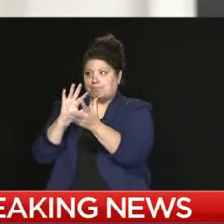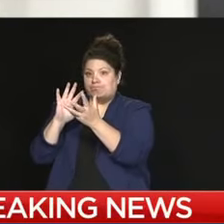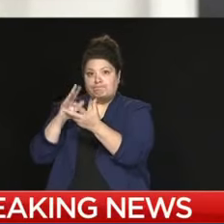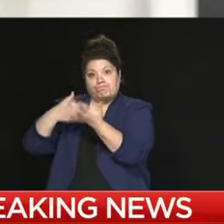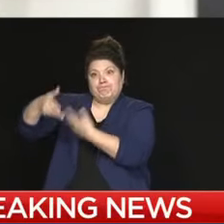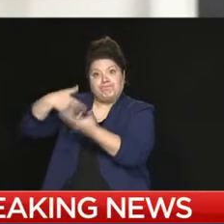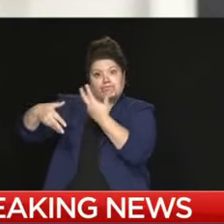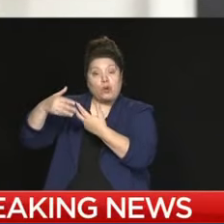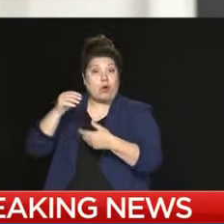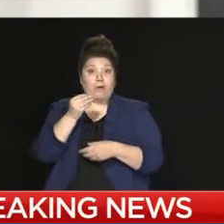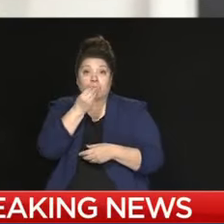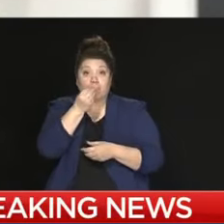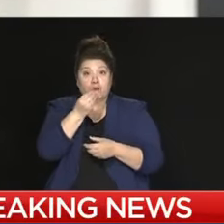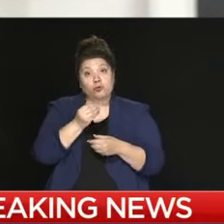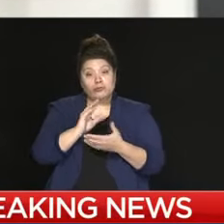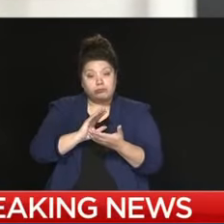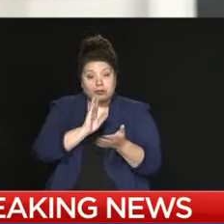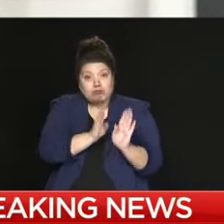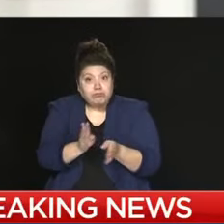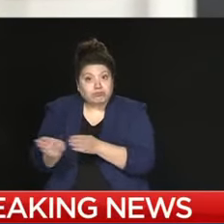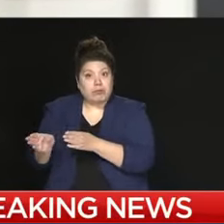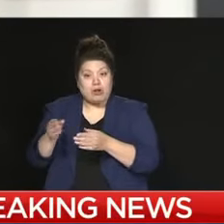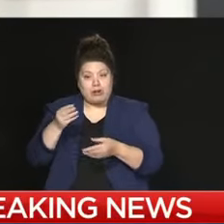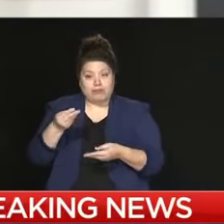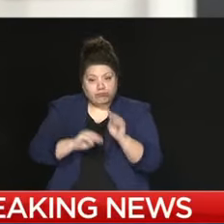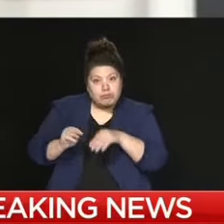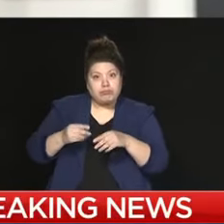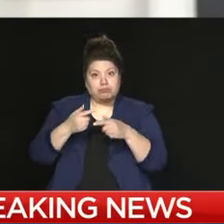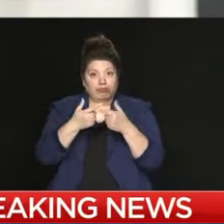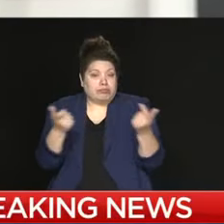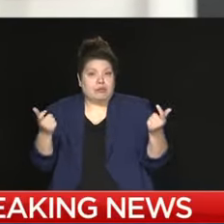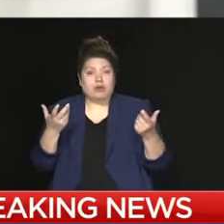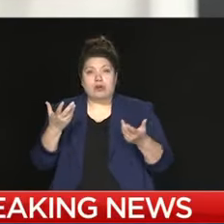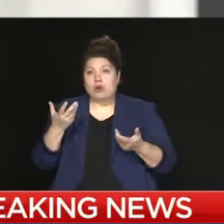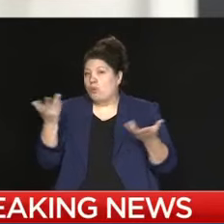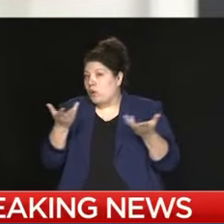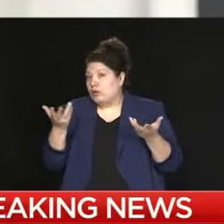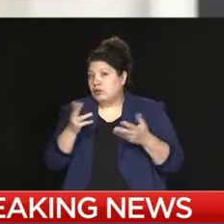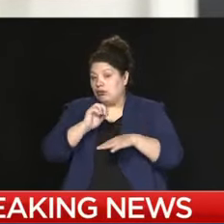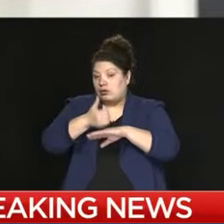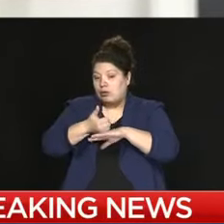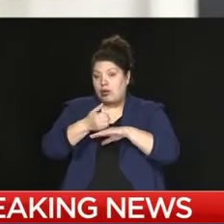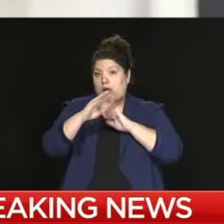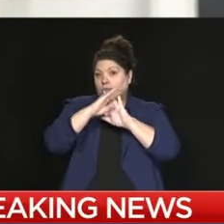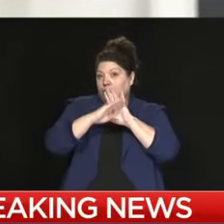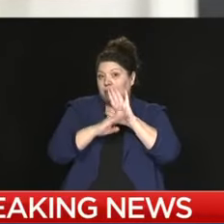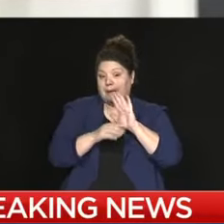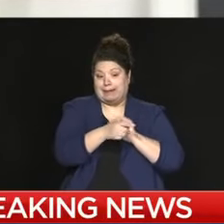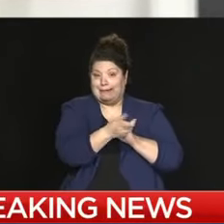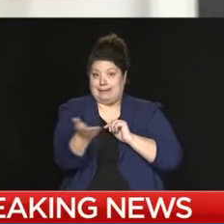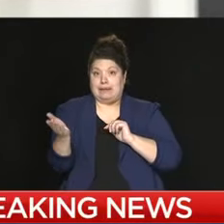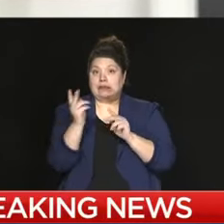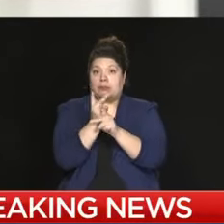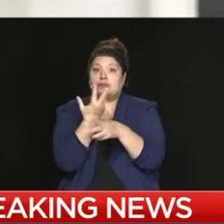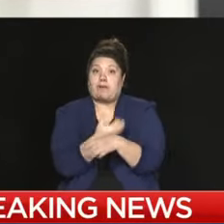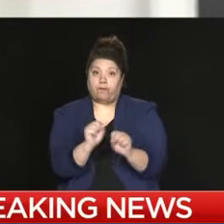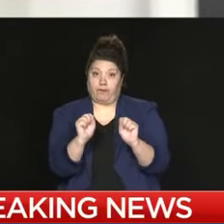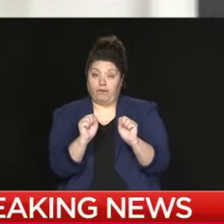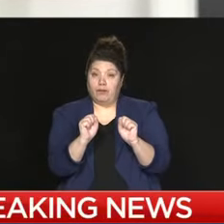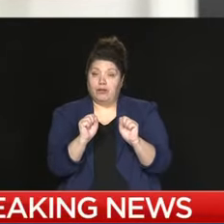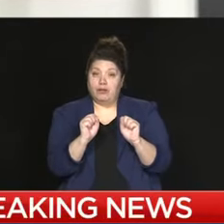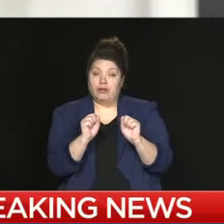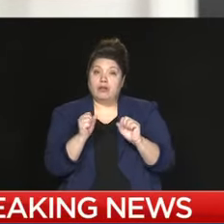production facility, what are the measures that need to be put in place to keep them safe? These are principles